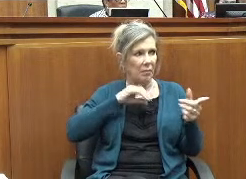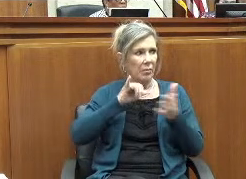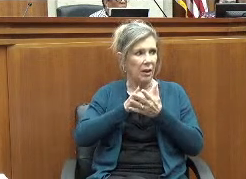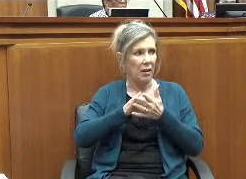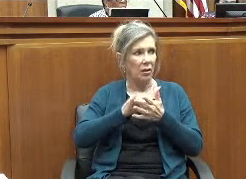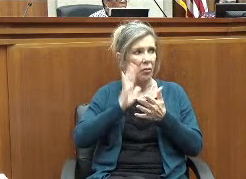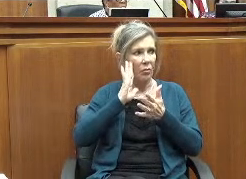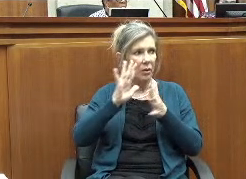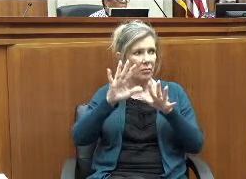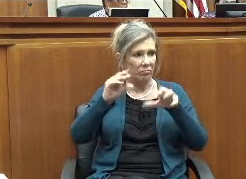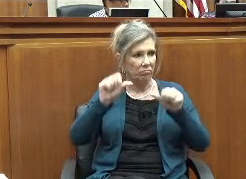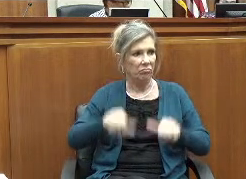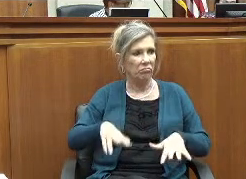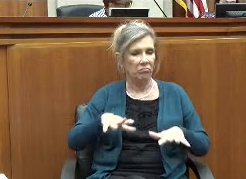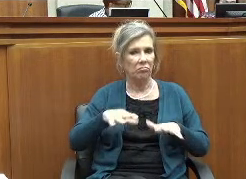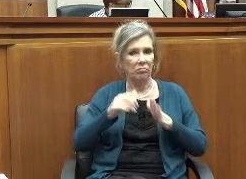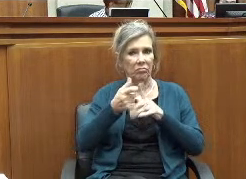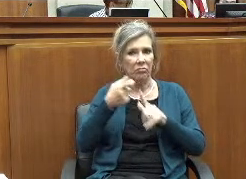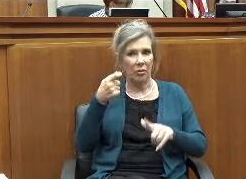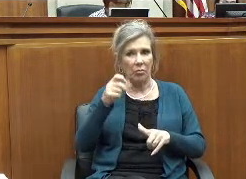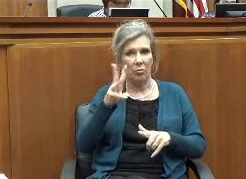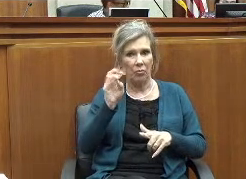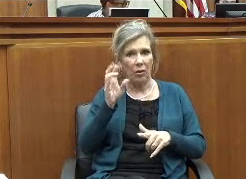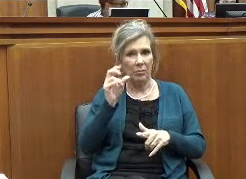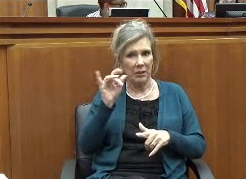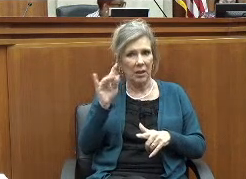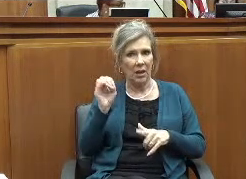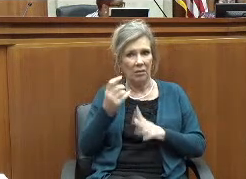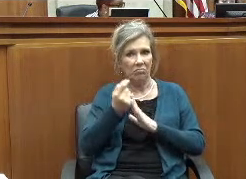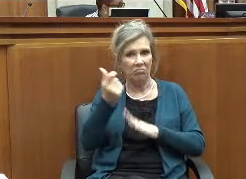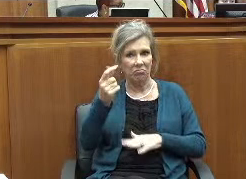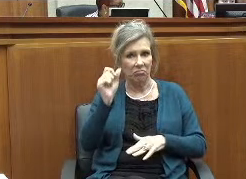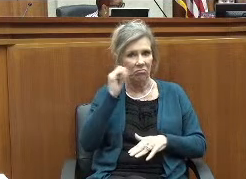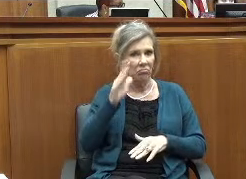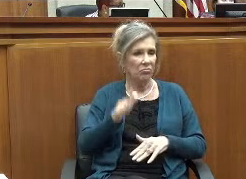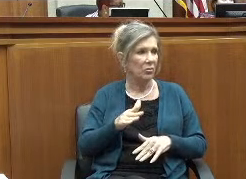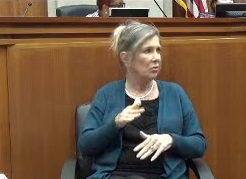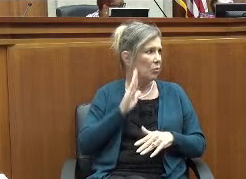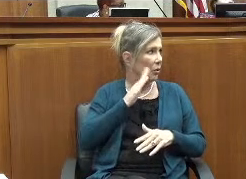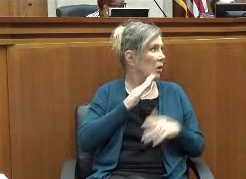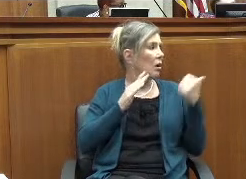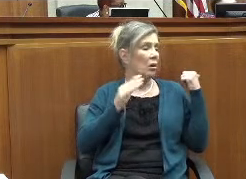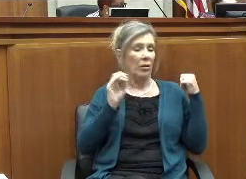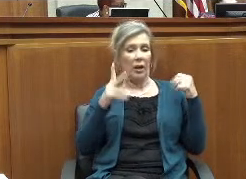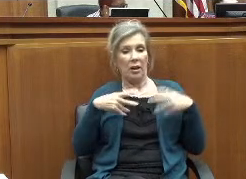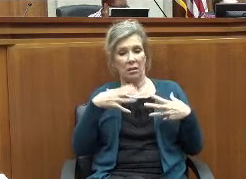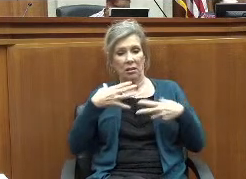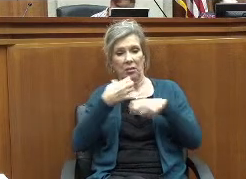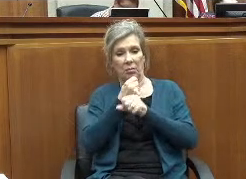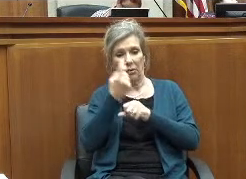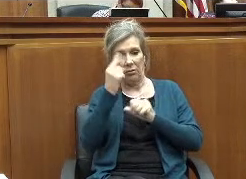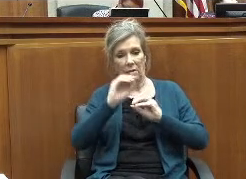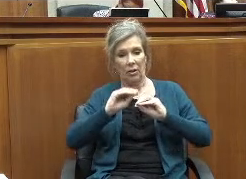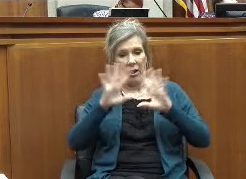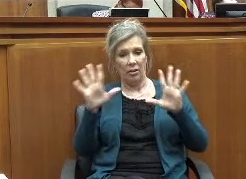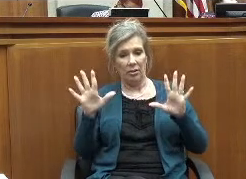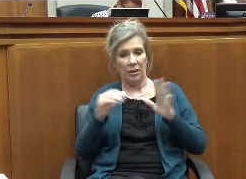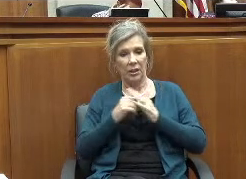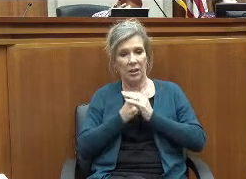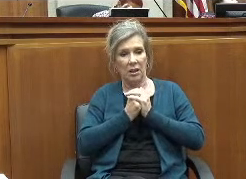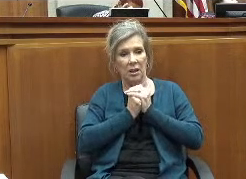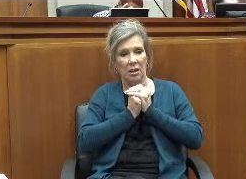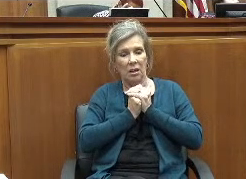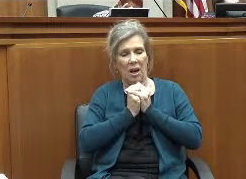that down. So if I may summarize for clarity here,